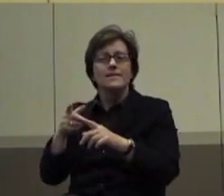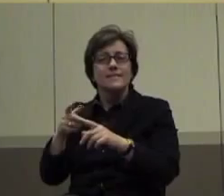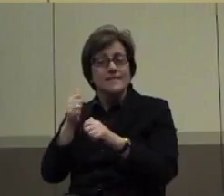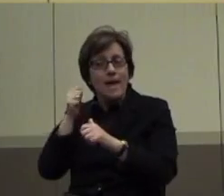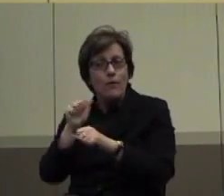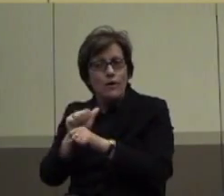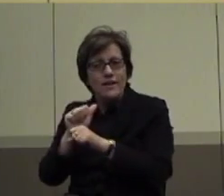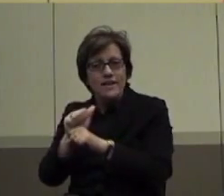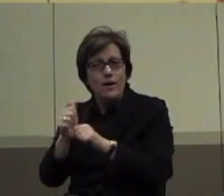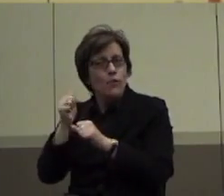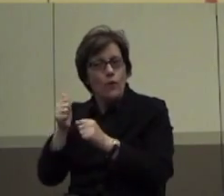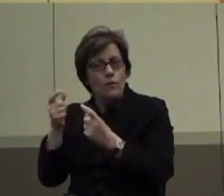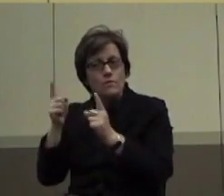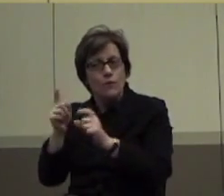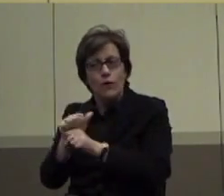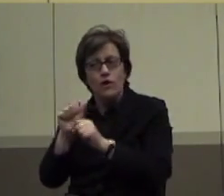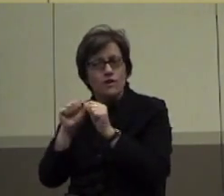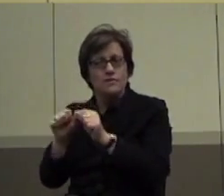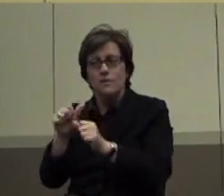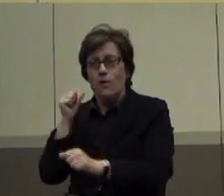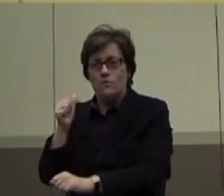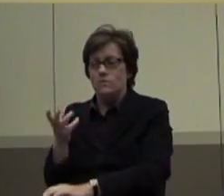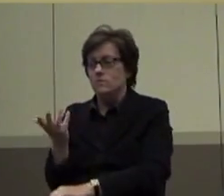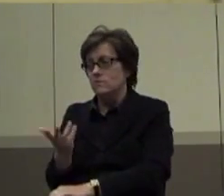work. All right?